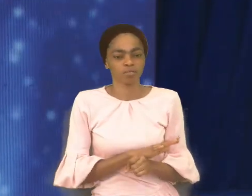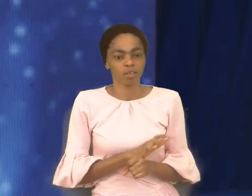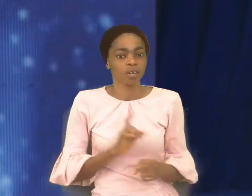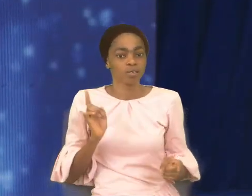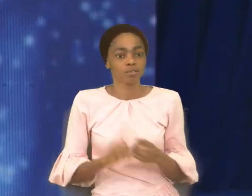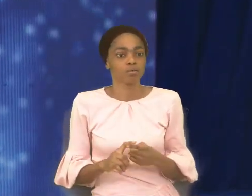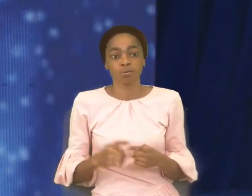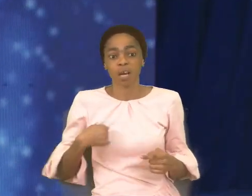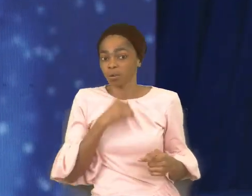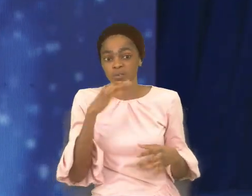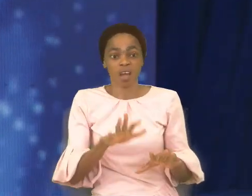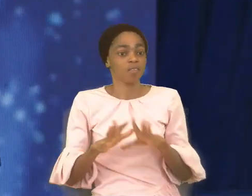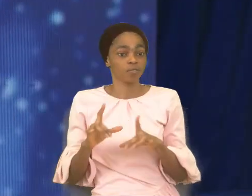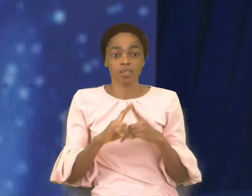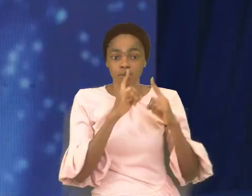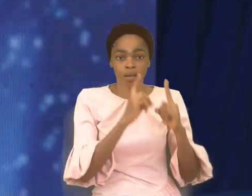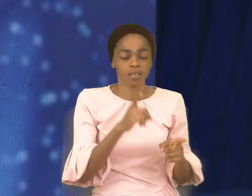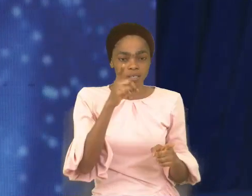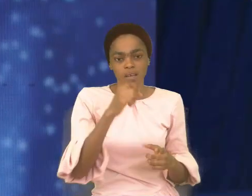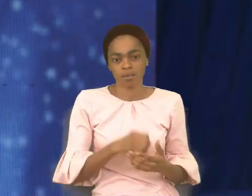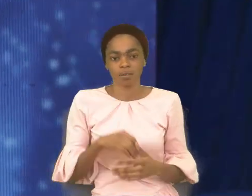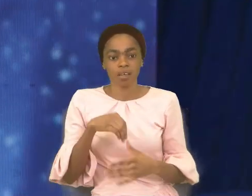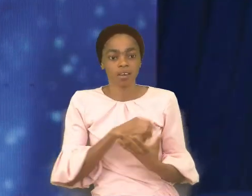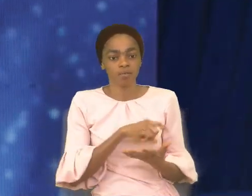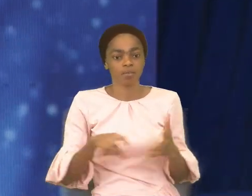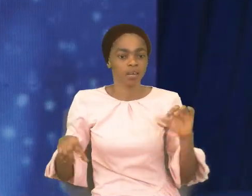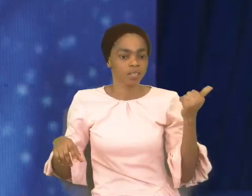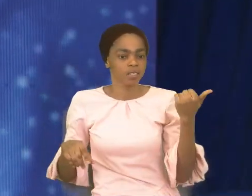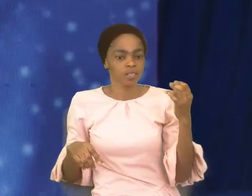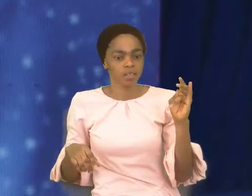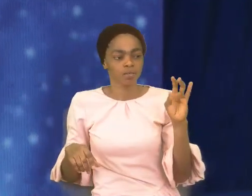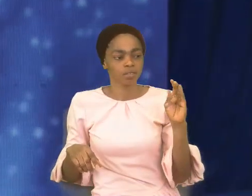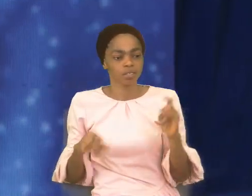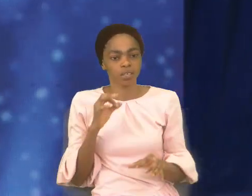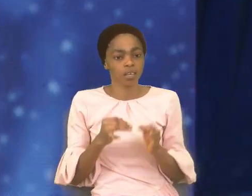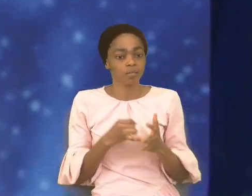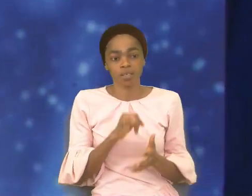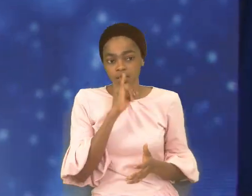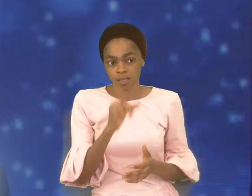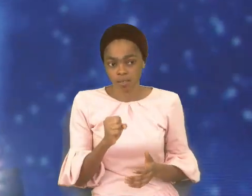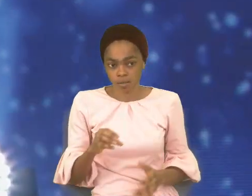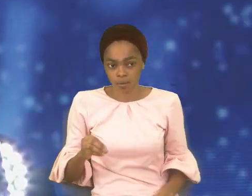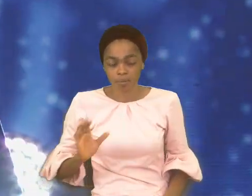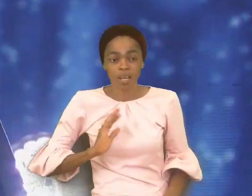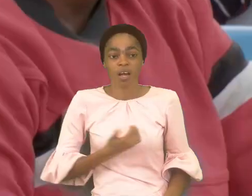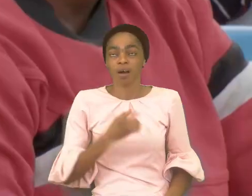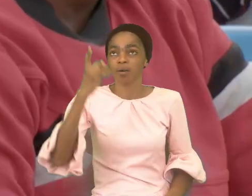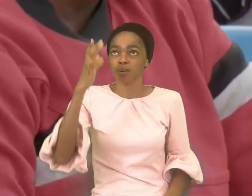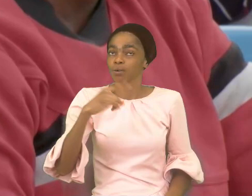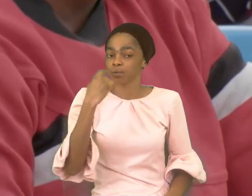if it be so, our God whom we serve is able. My God is